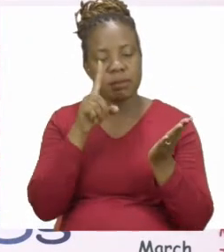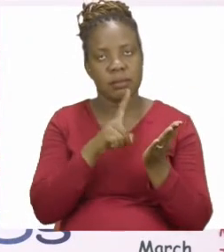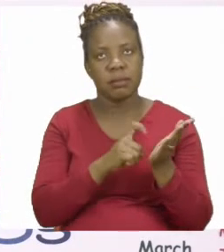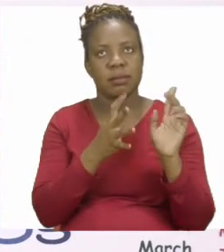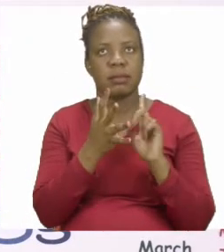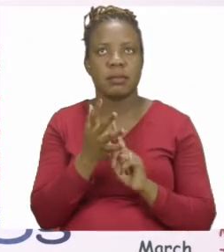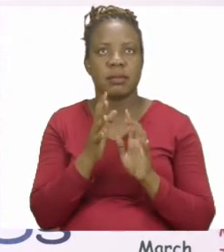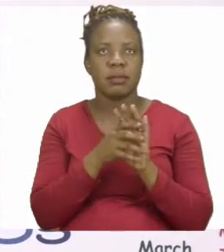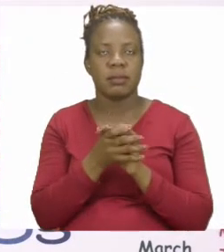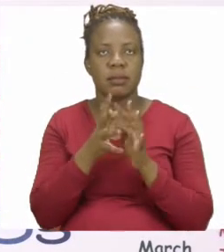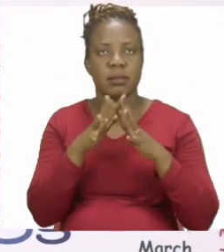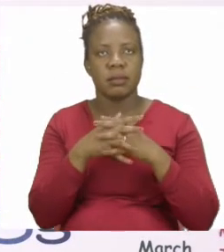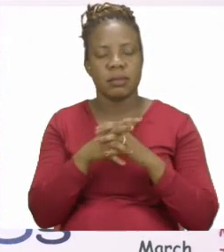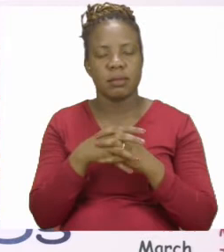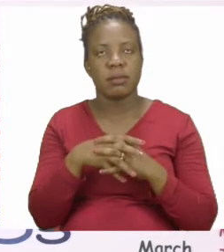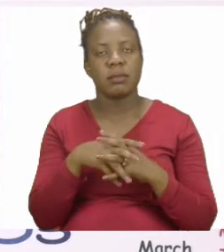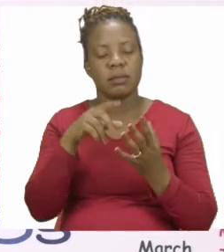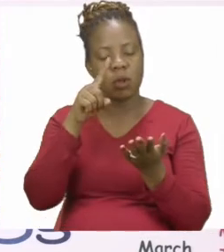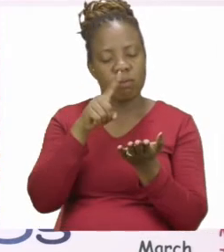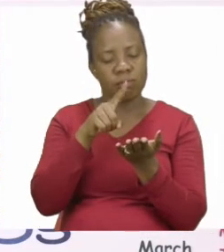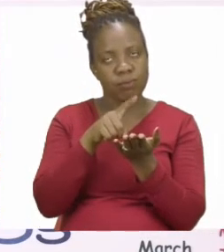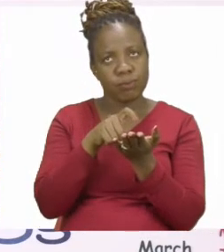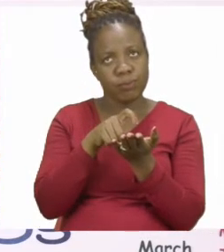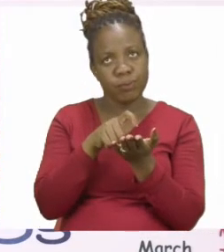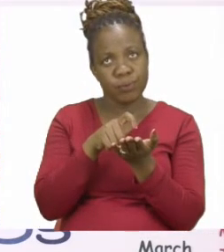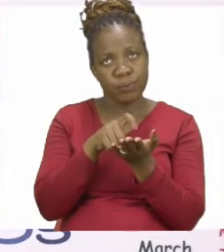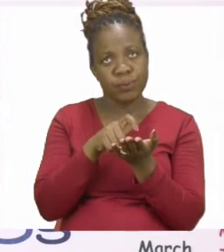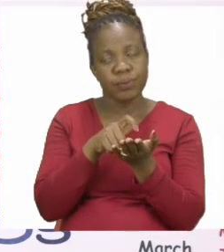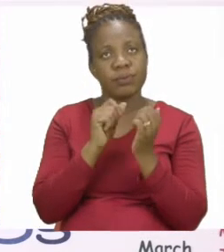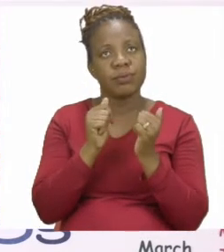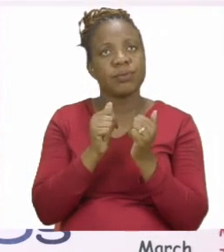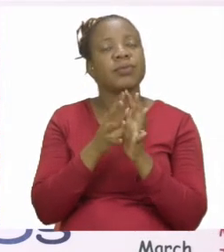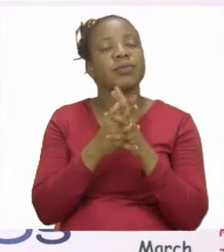So, make sure you put enough sanitizer on your hands.